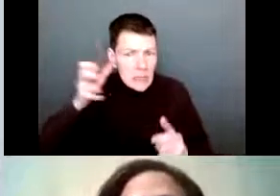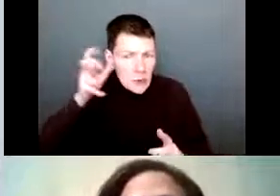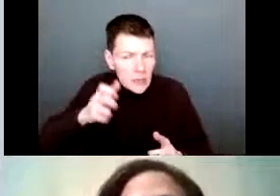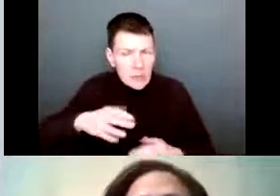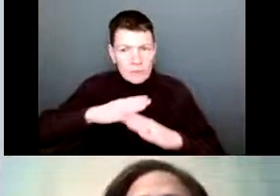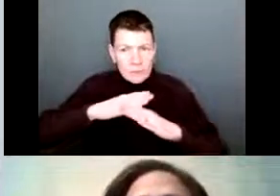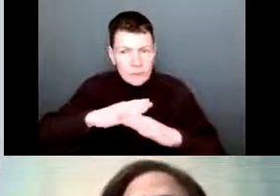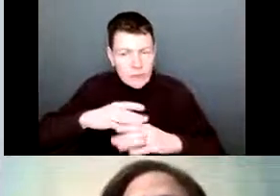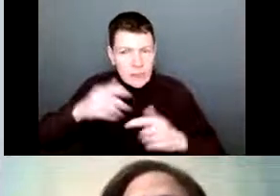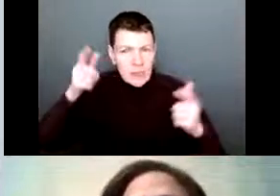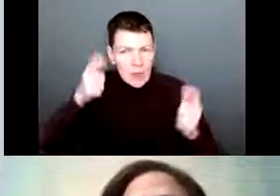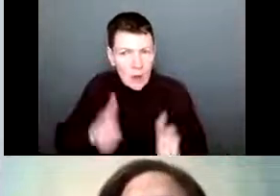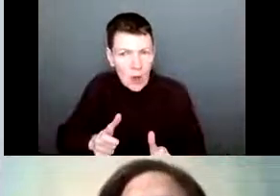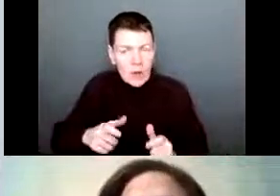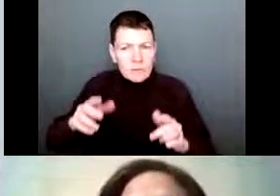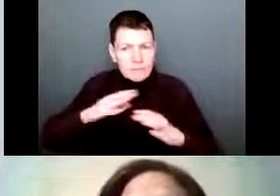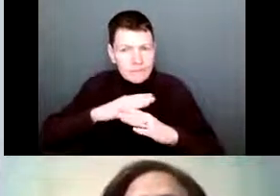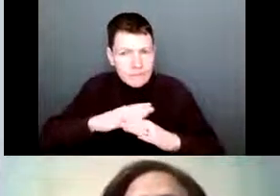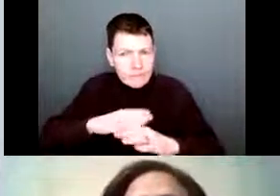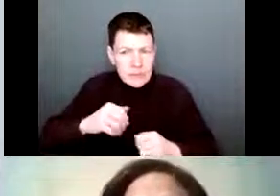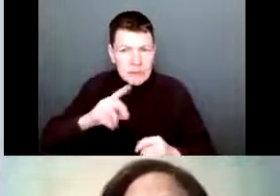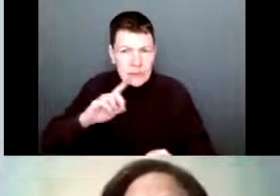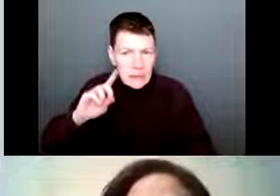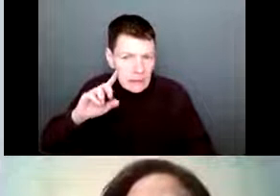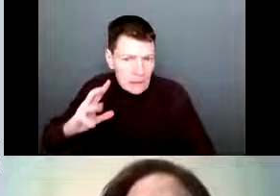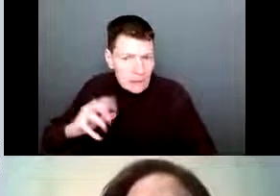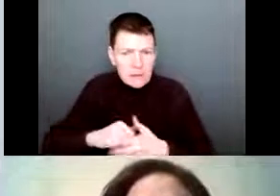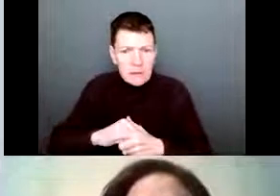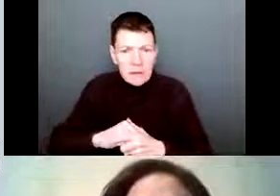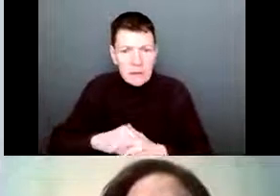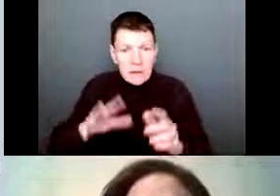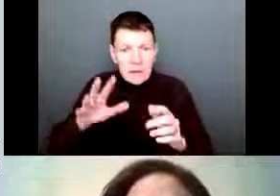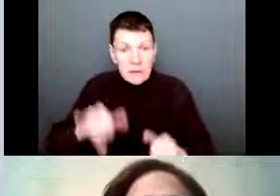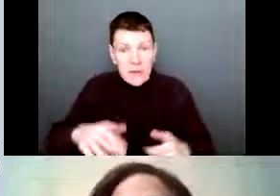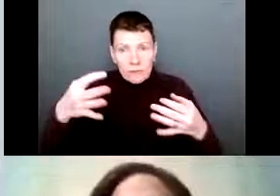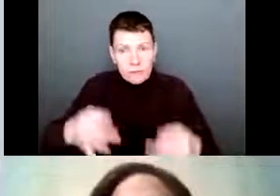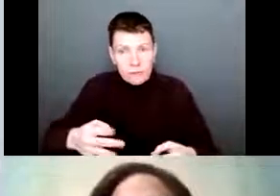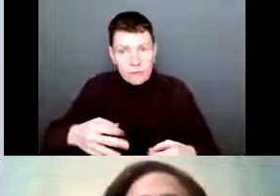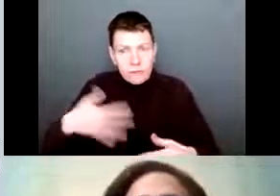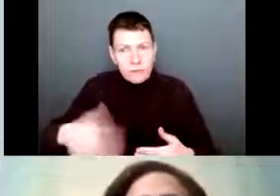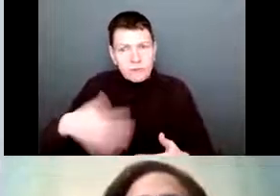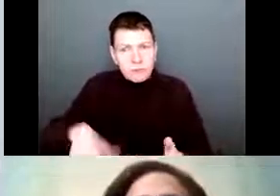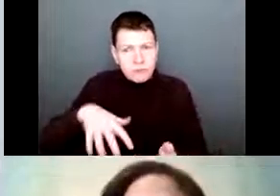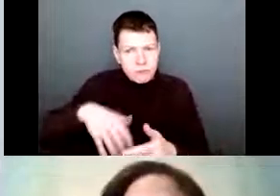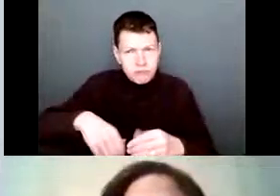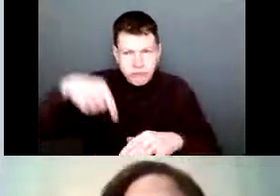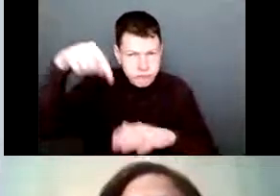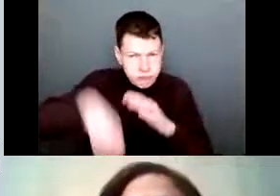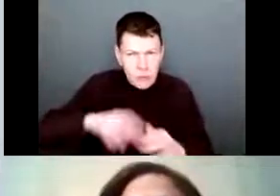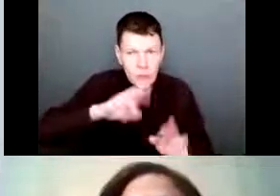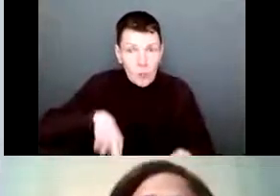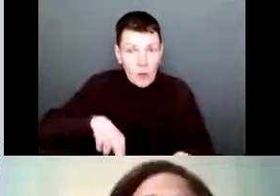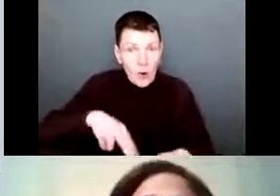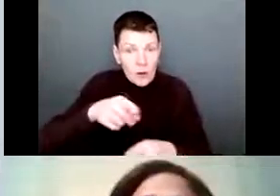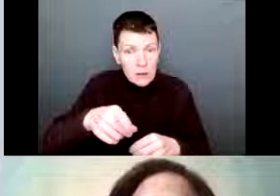this resolution has given us a big report last year, the World Report on Hearing,